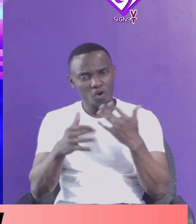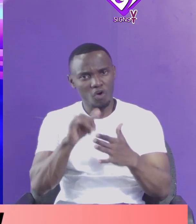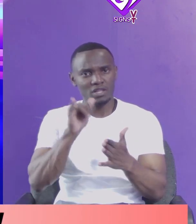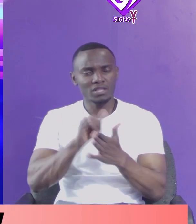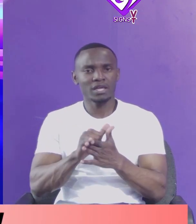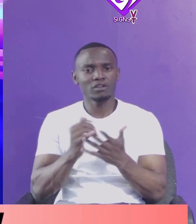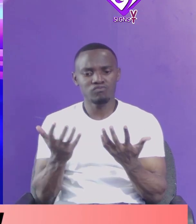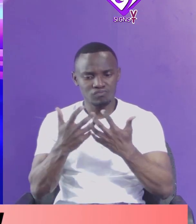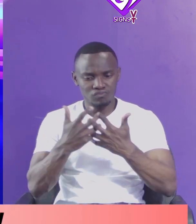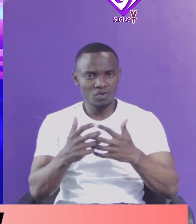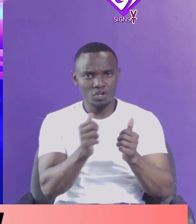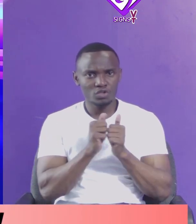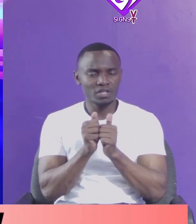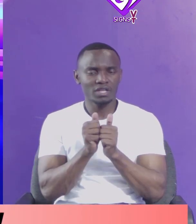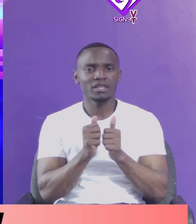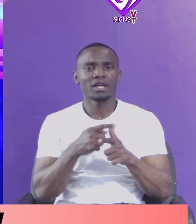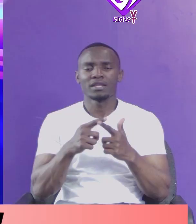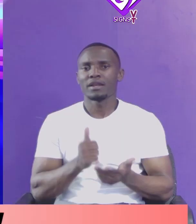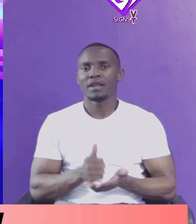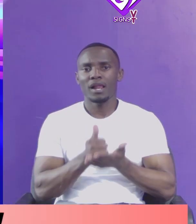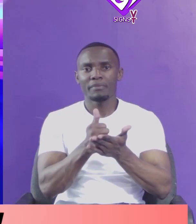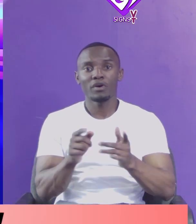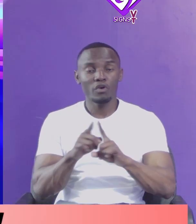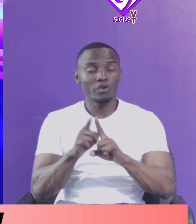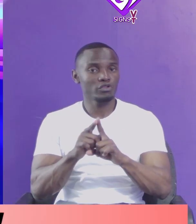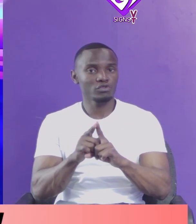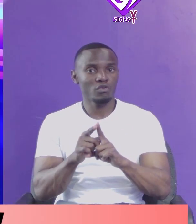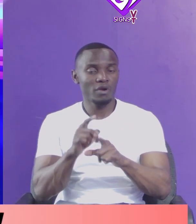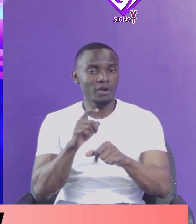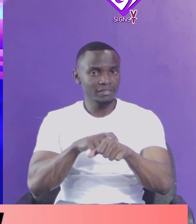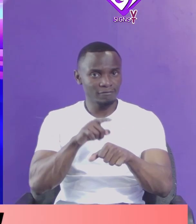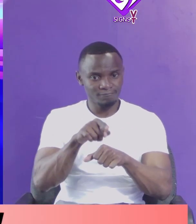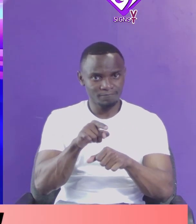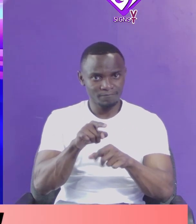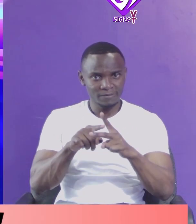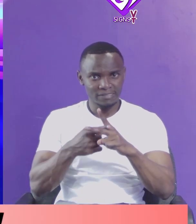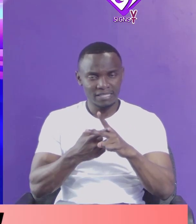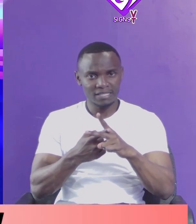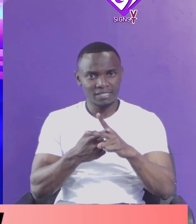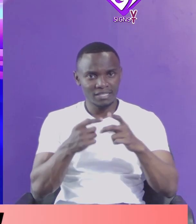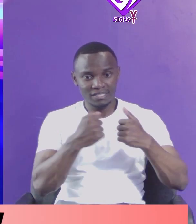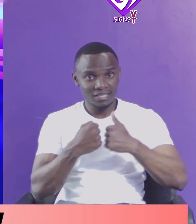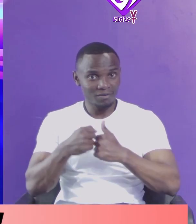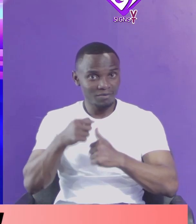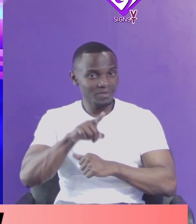together. And I think also going into this particular game, they've also been really good at set pieces.